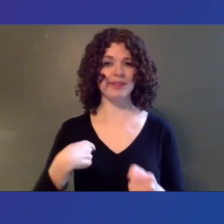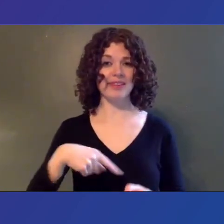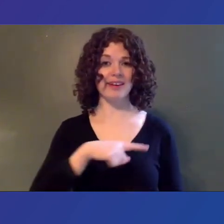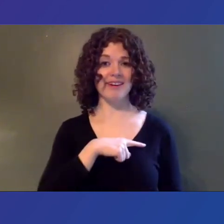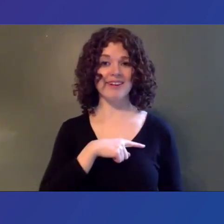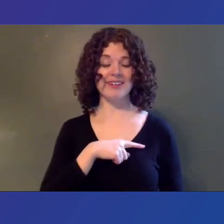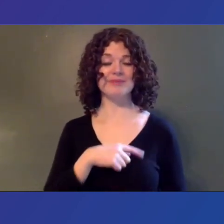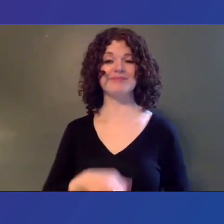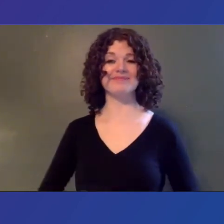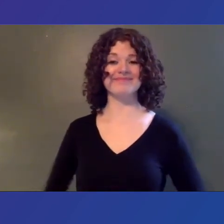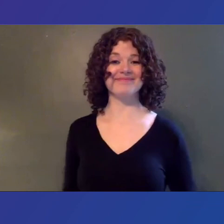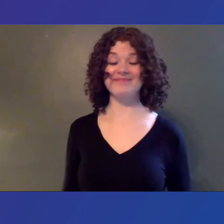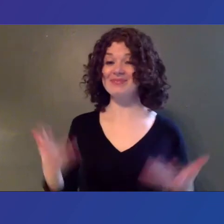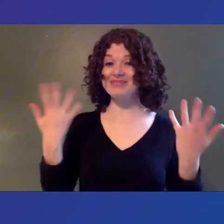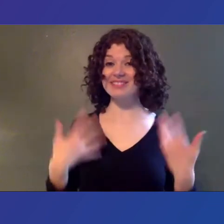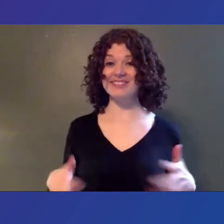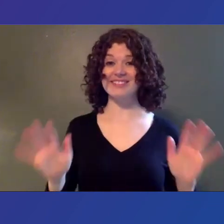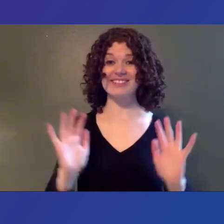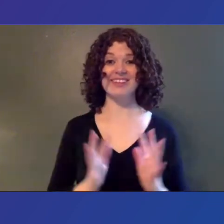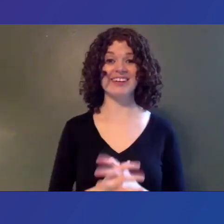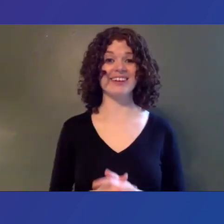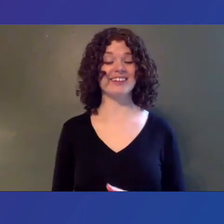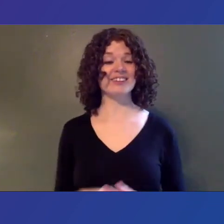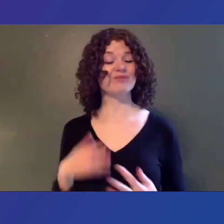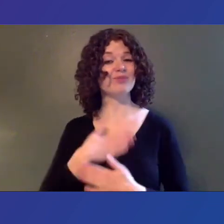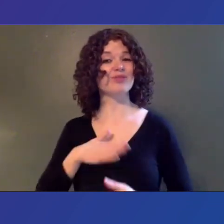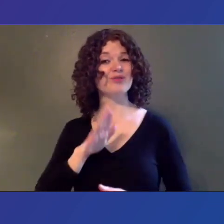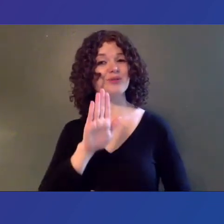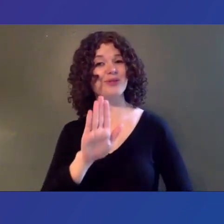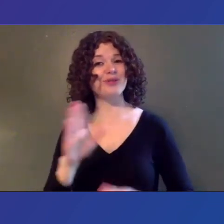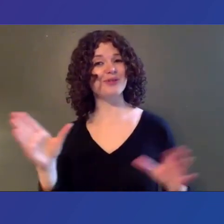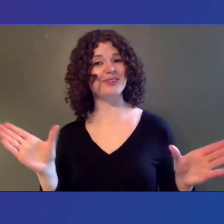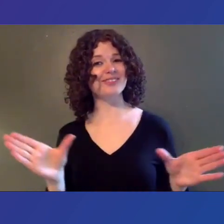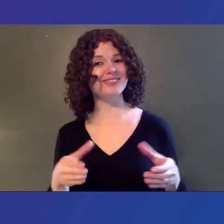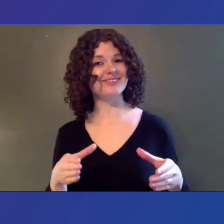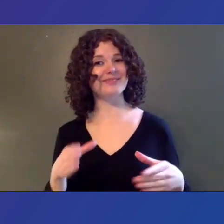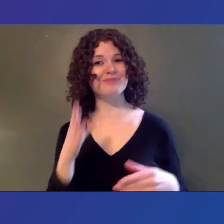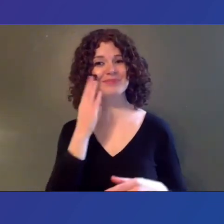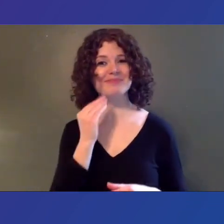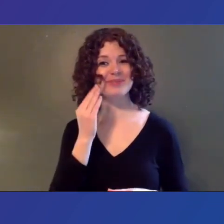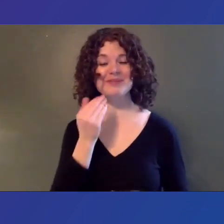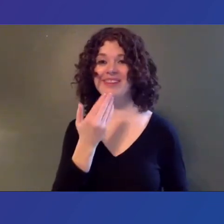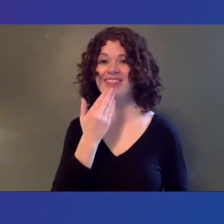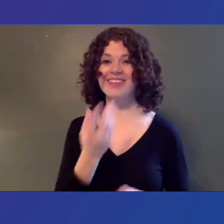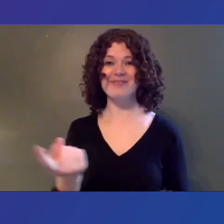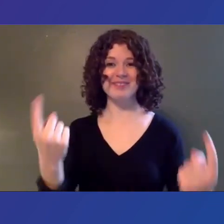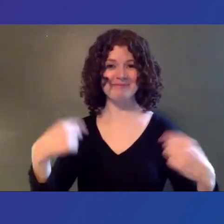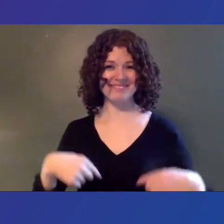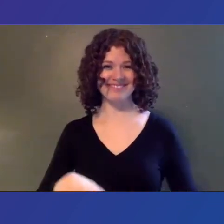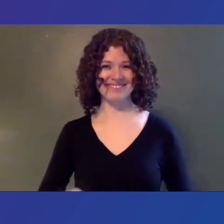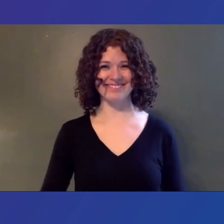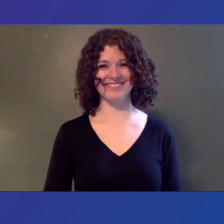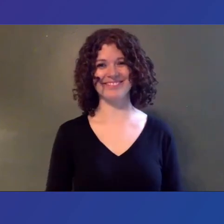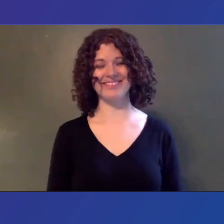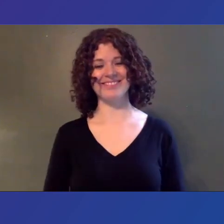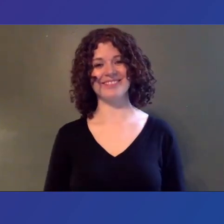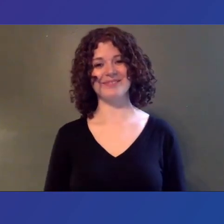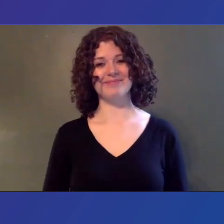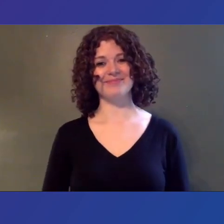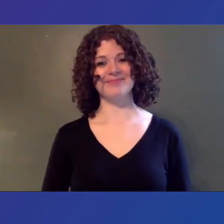So that's it, and enjoy the rest of your symposium. Thank you again for being with us today.